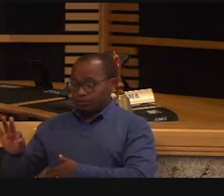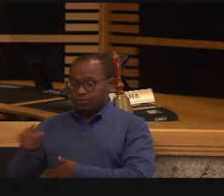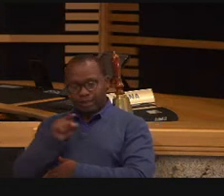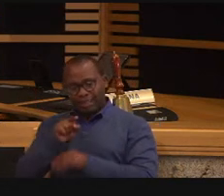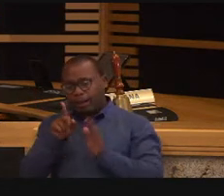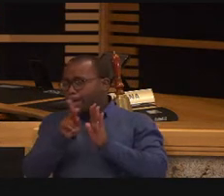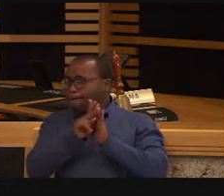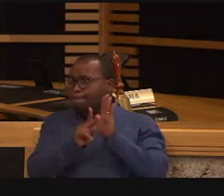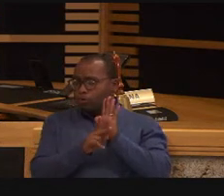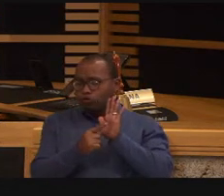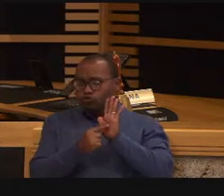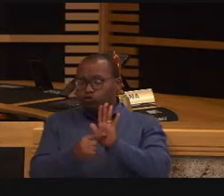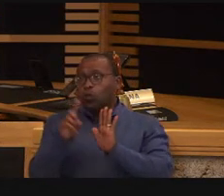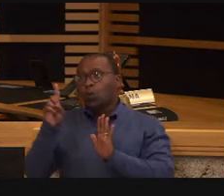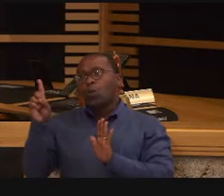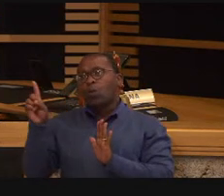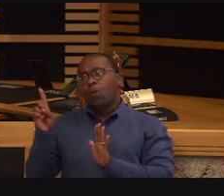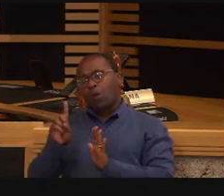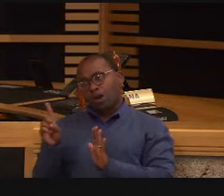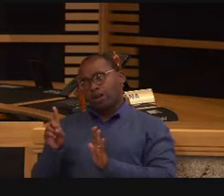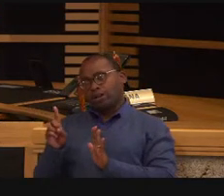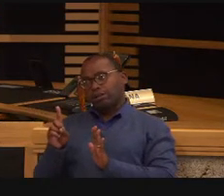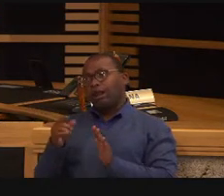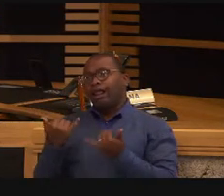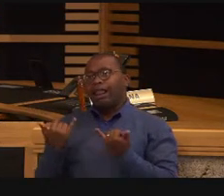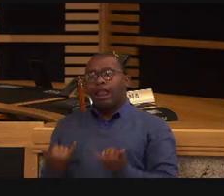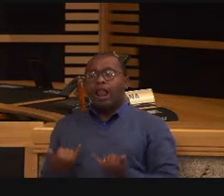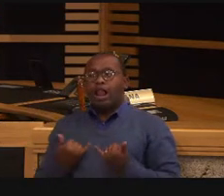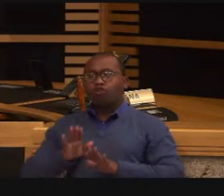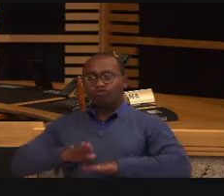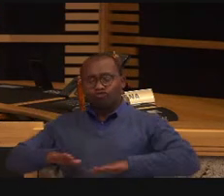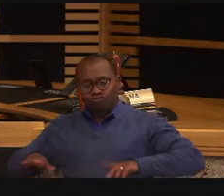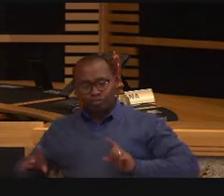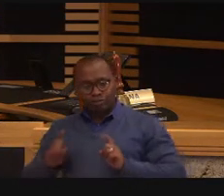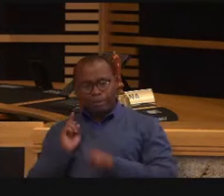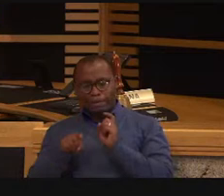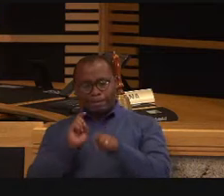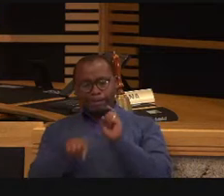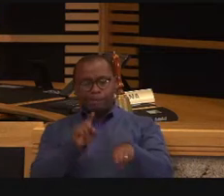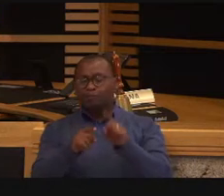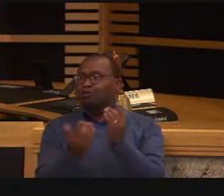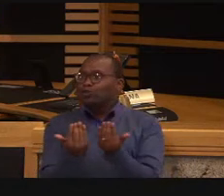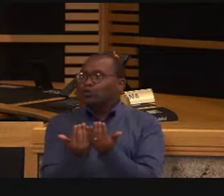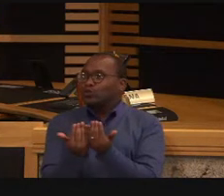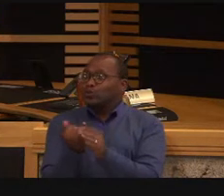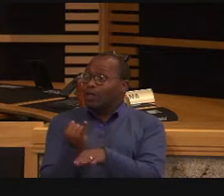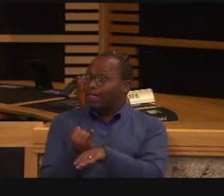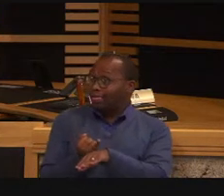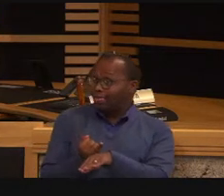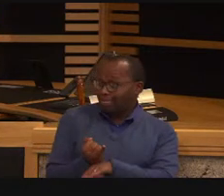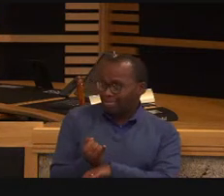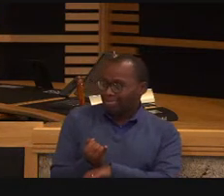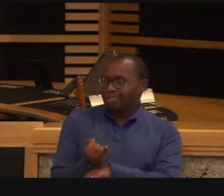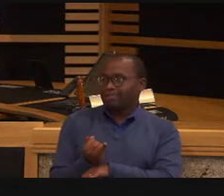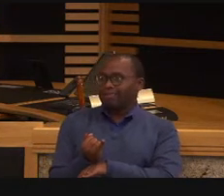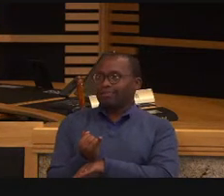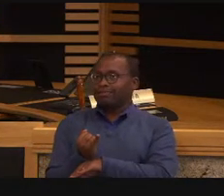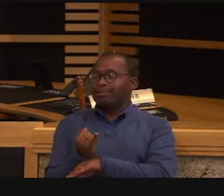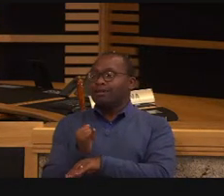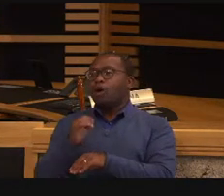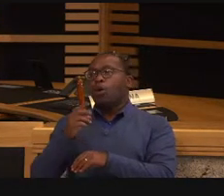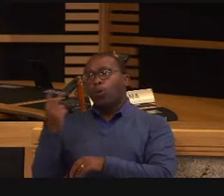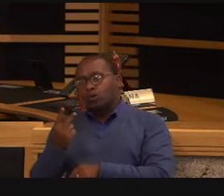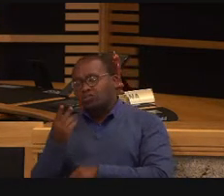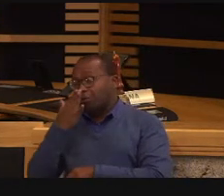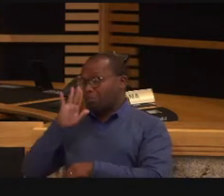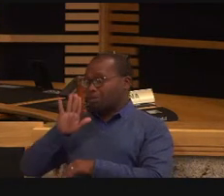to improve punctuality, regular school attendance, concentration, and the general well-being of the